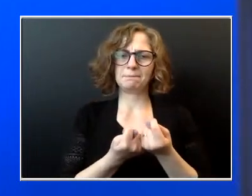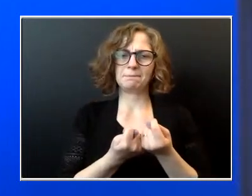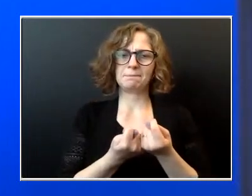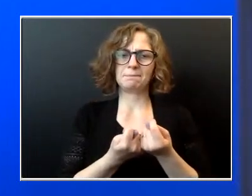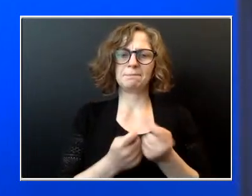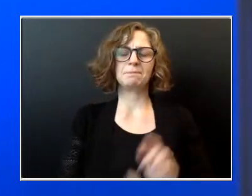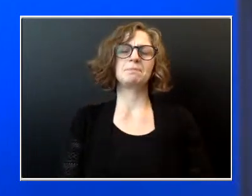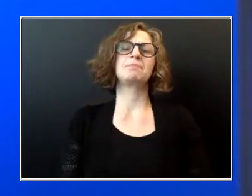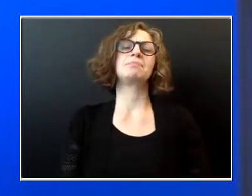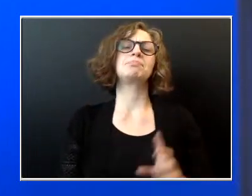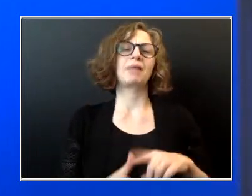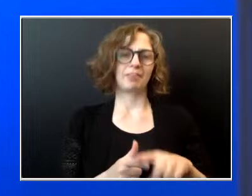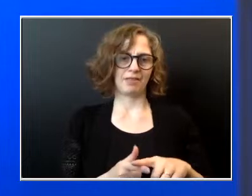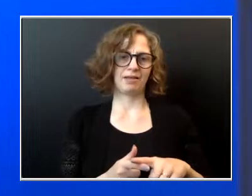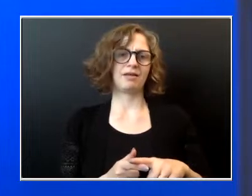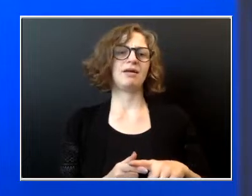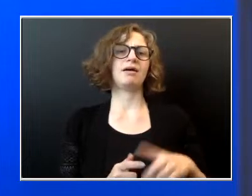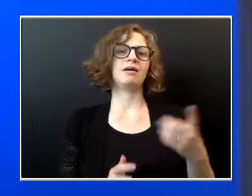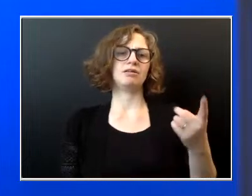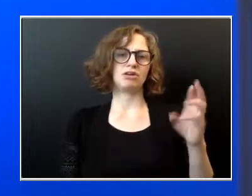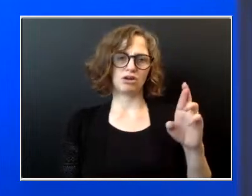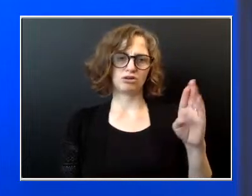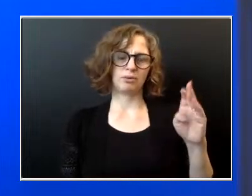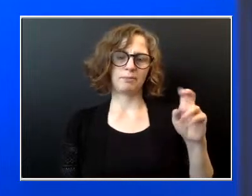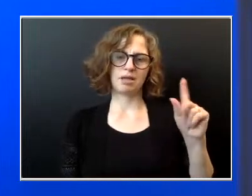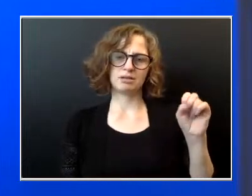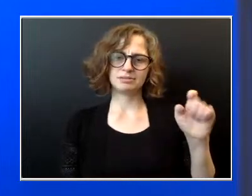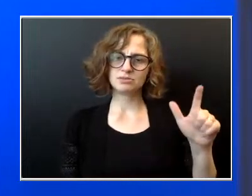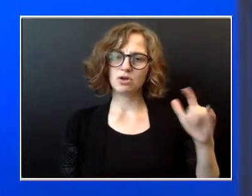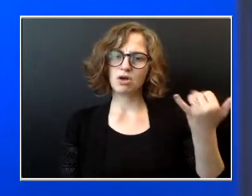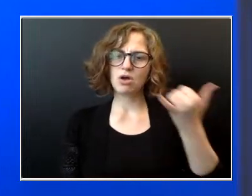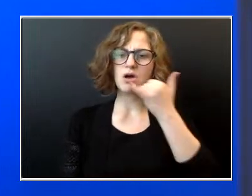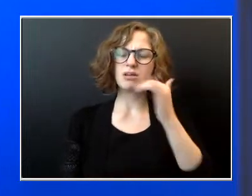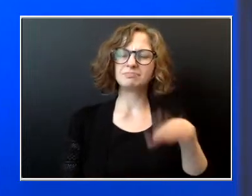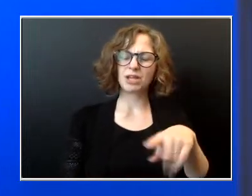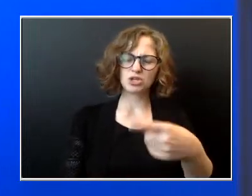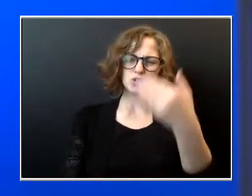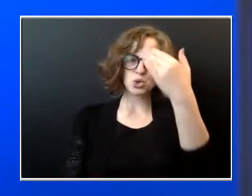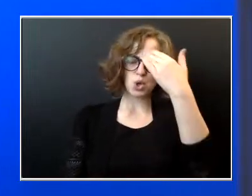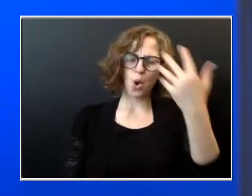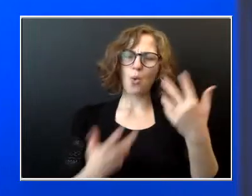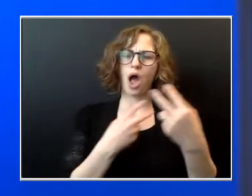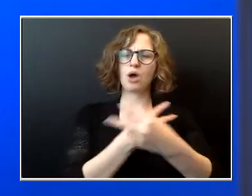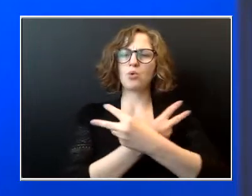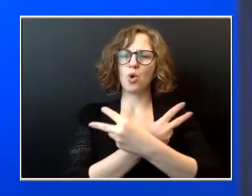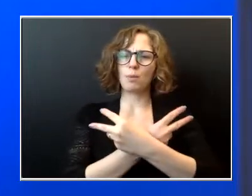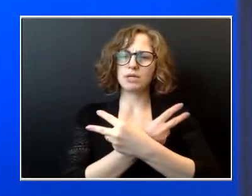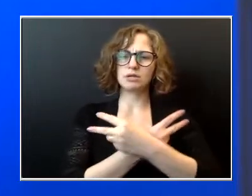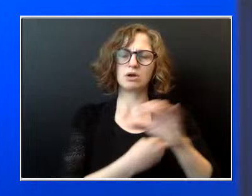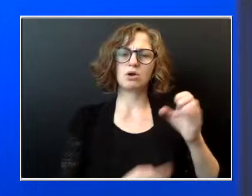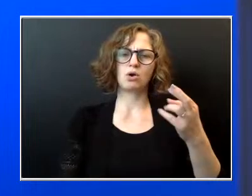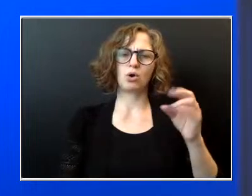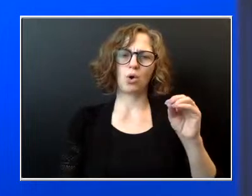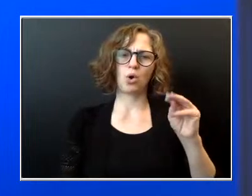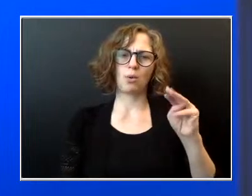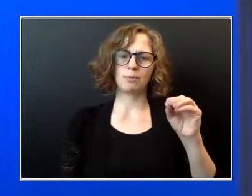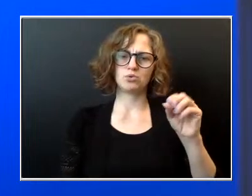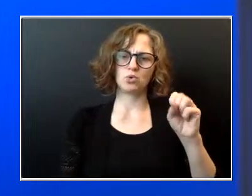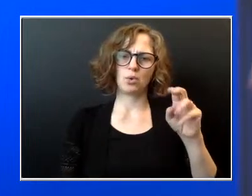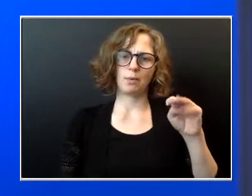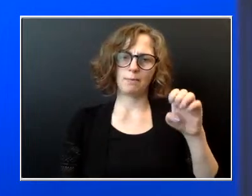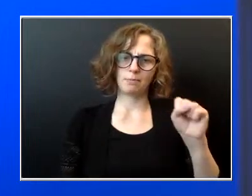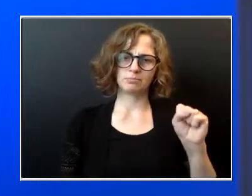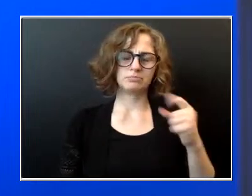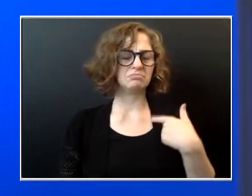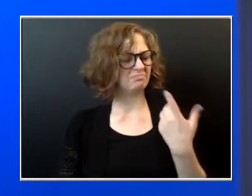phone call from Dr. Bansal. He asked me, he said, do you know what chromosomes are? And I said, kind of. And he